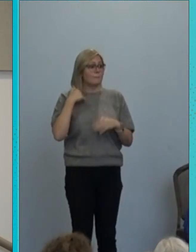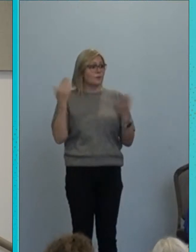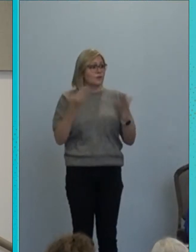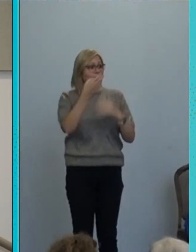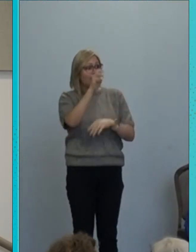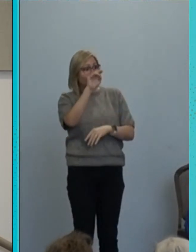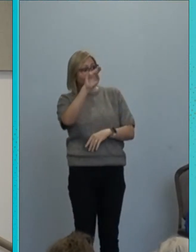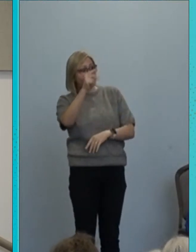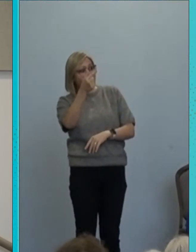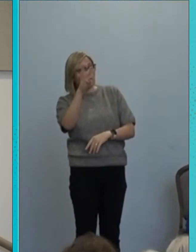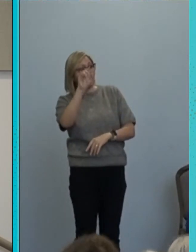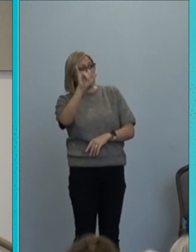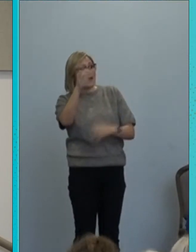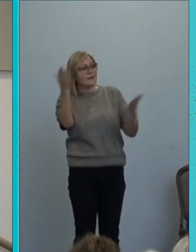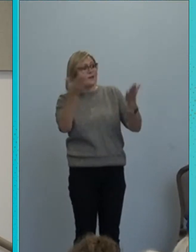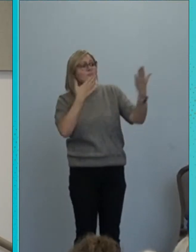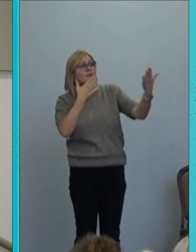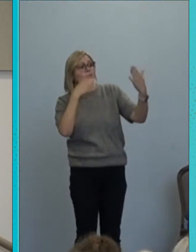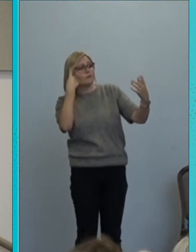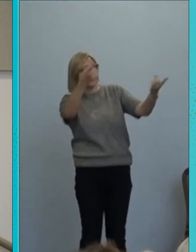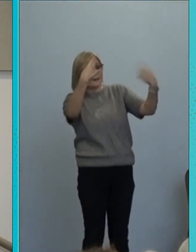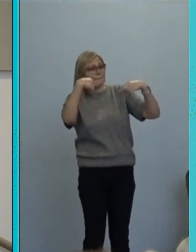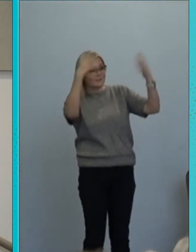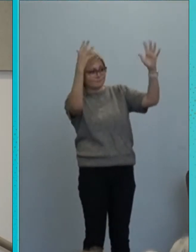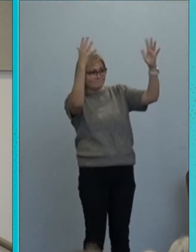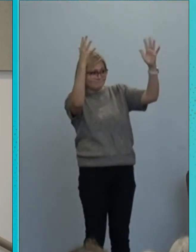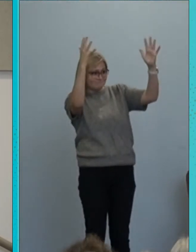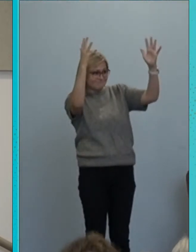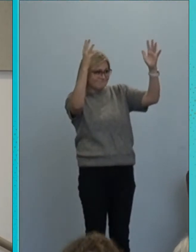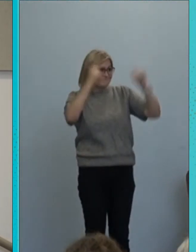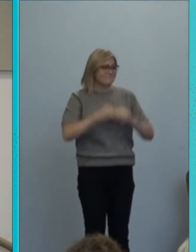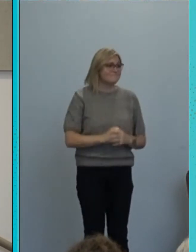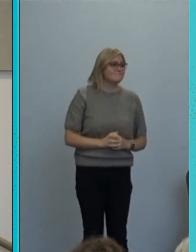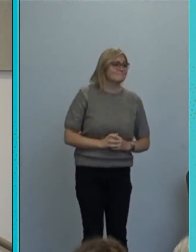here, so thank you both for attending.